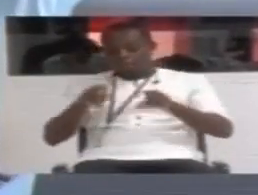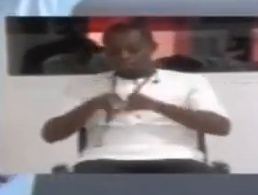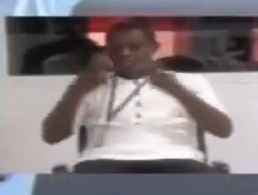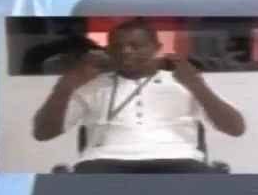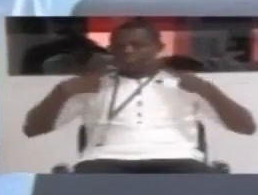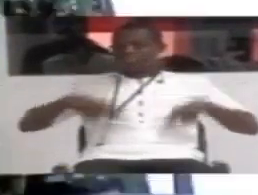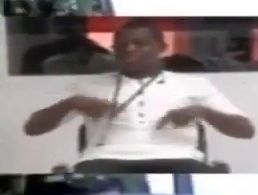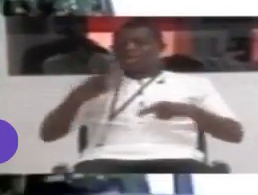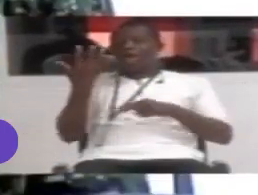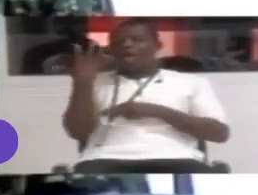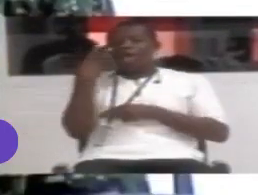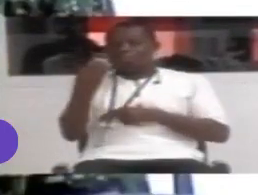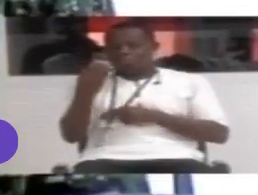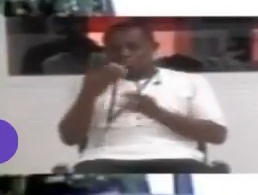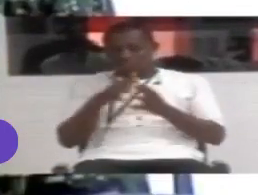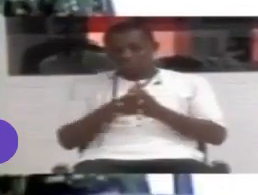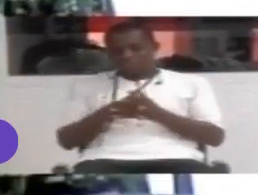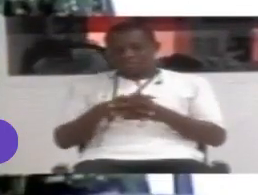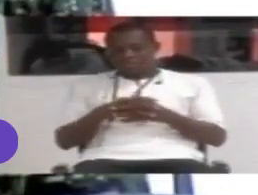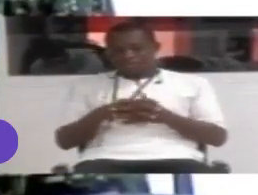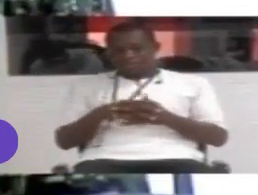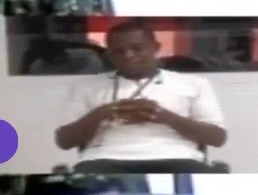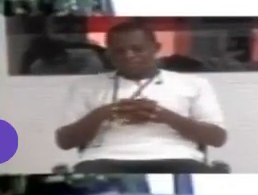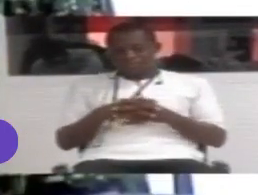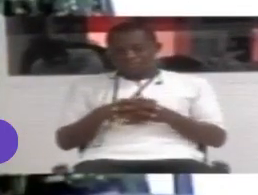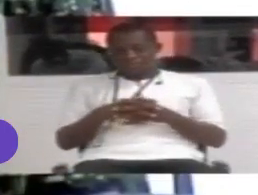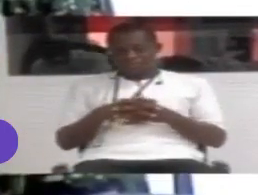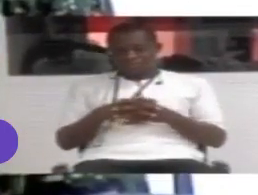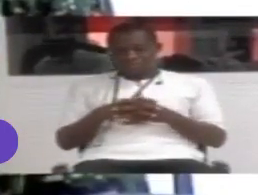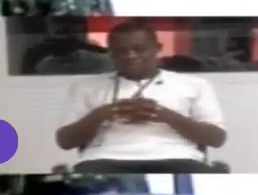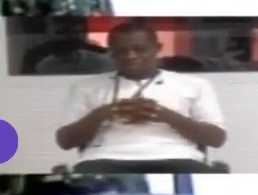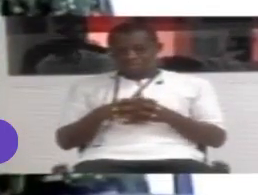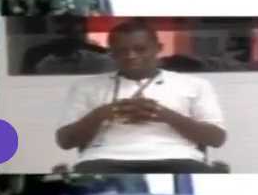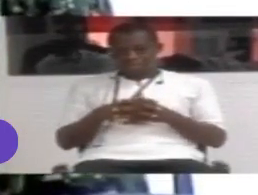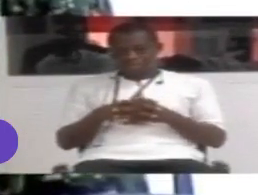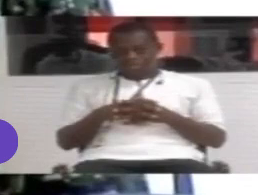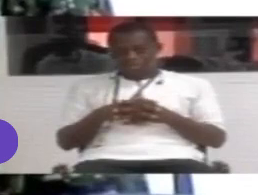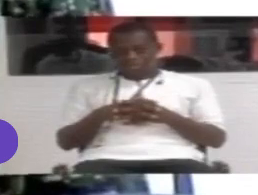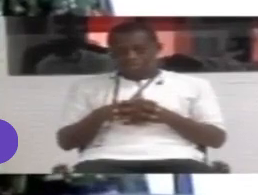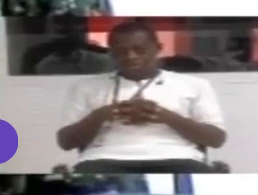Bi ngeen di duga ci kasso bi mile 2, yan fason cholin ngeen solon?